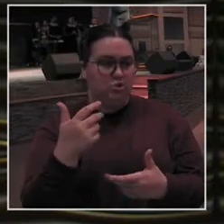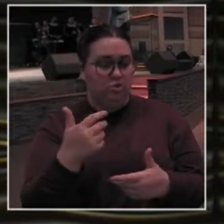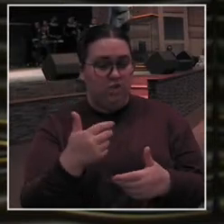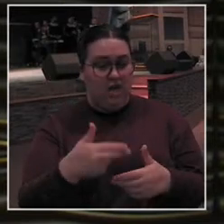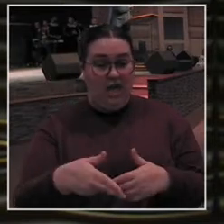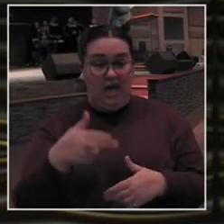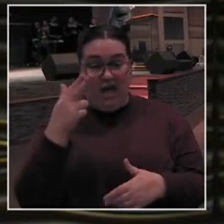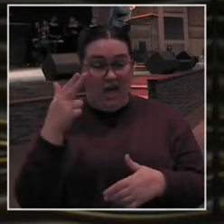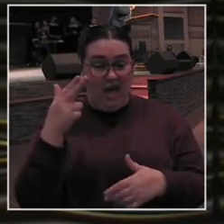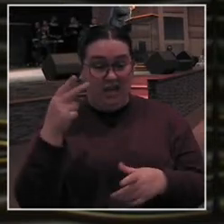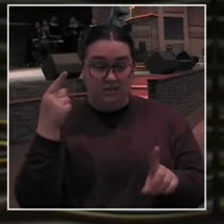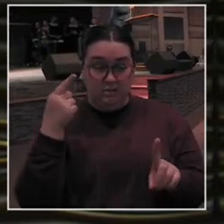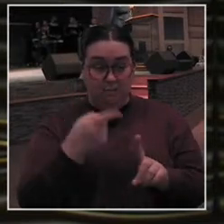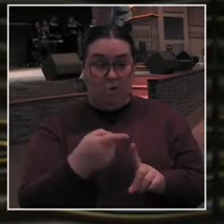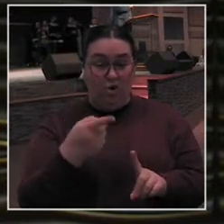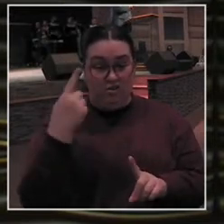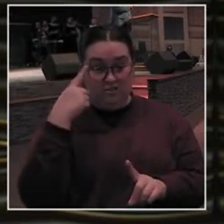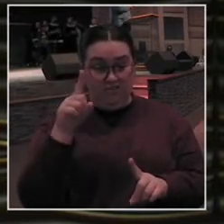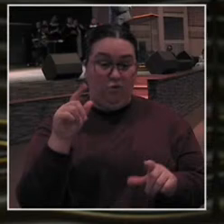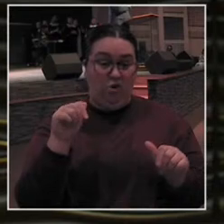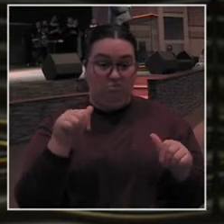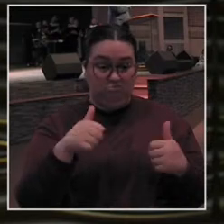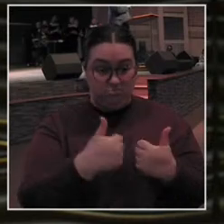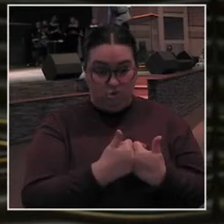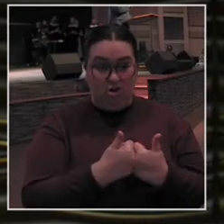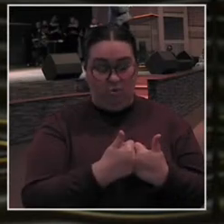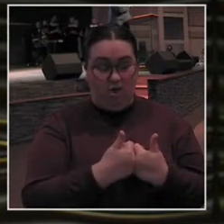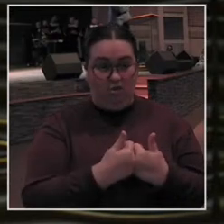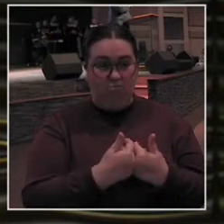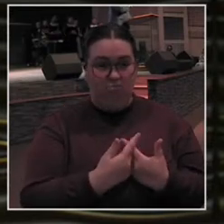quizzers here at that tournament.